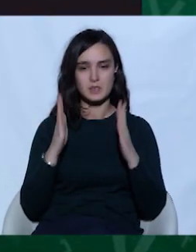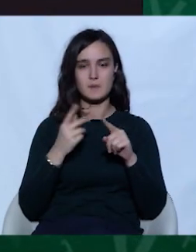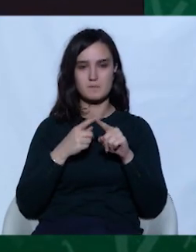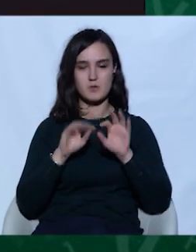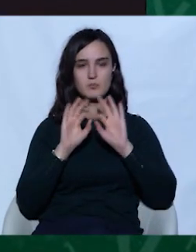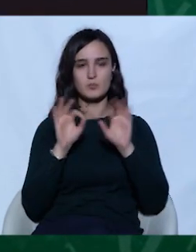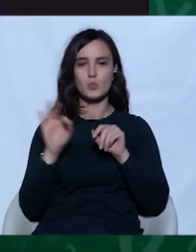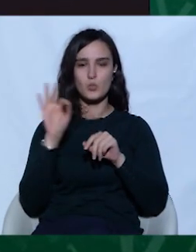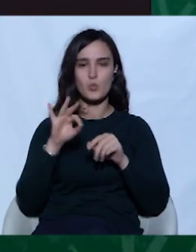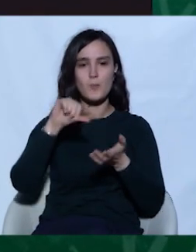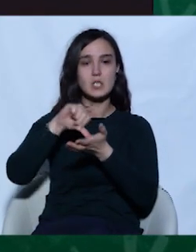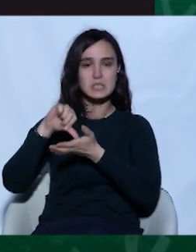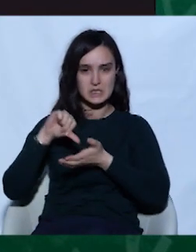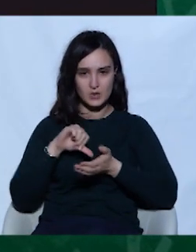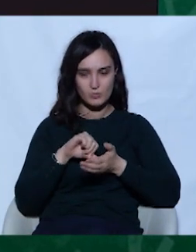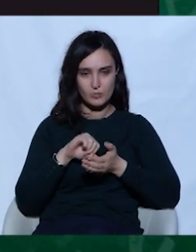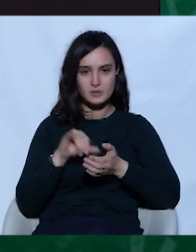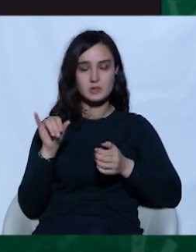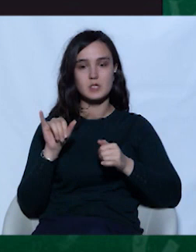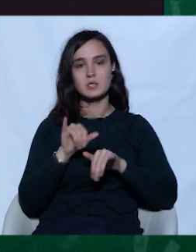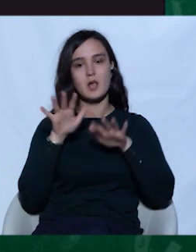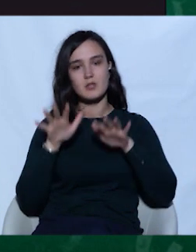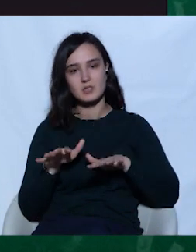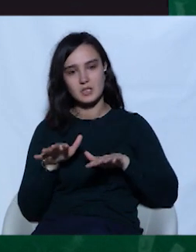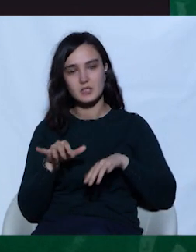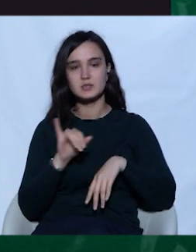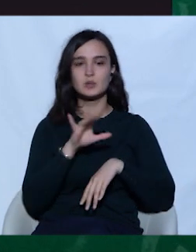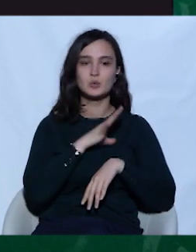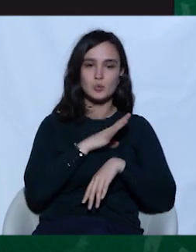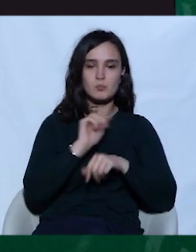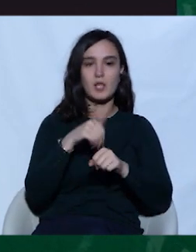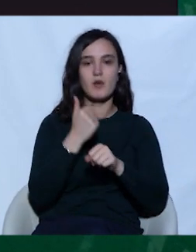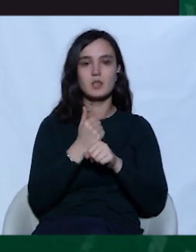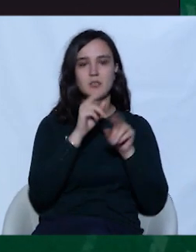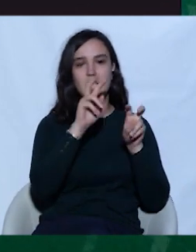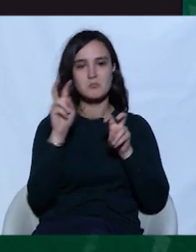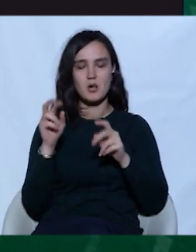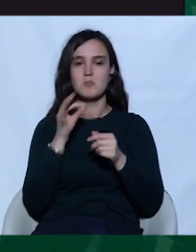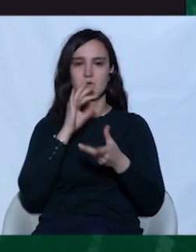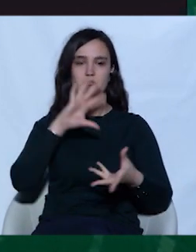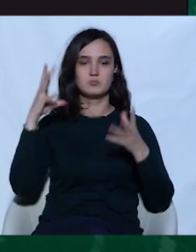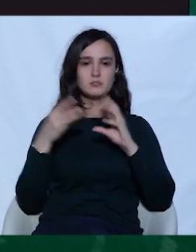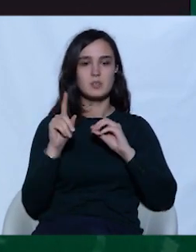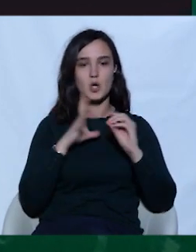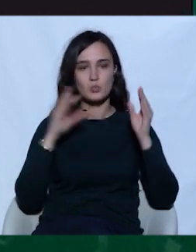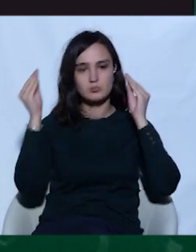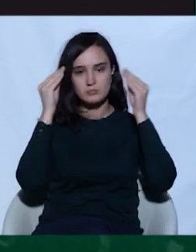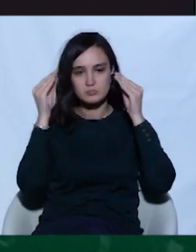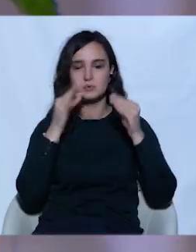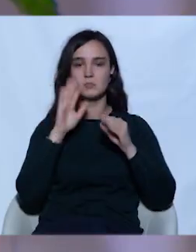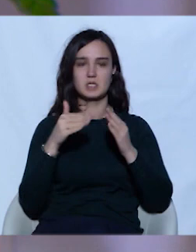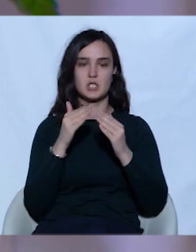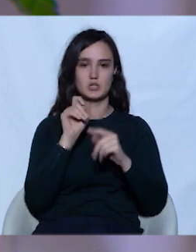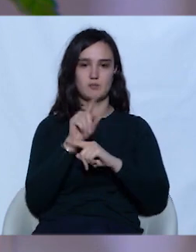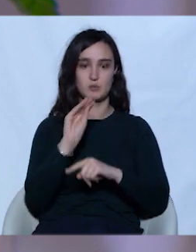some of our main themes. Then, of course, we'll conclude by reviewing what we discussed and giving you some homework. I'm looking forward